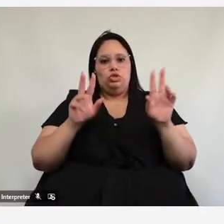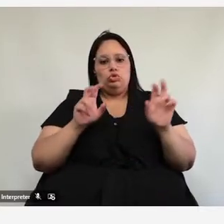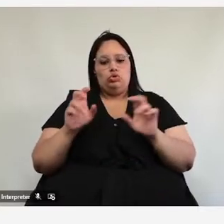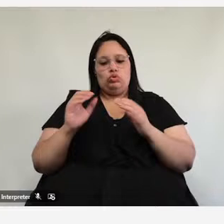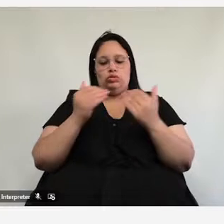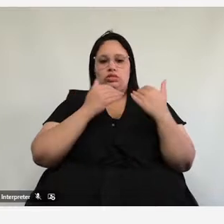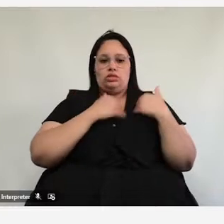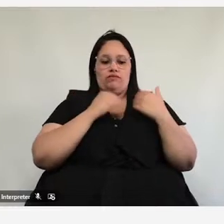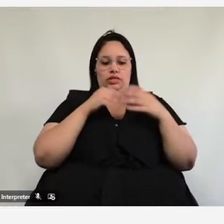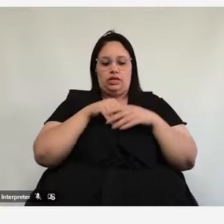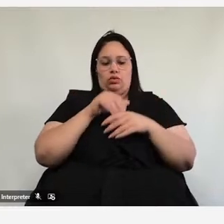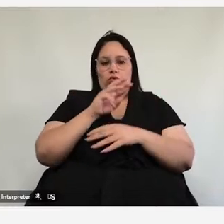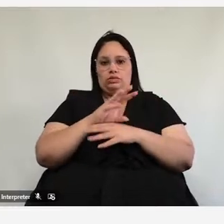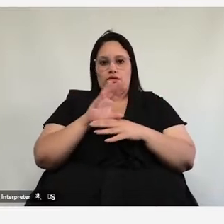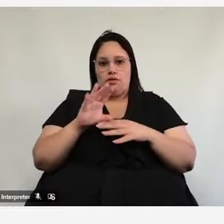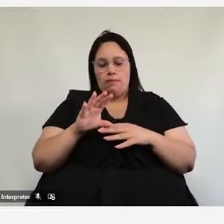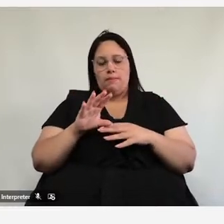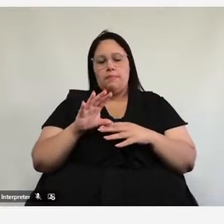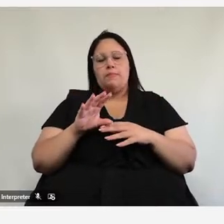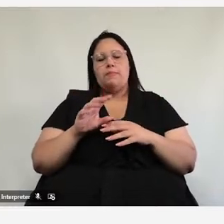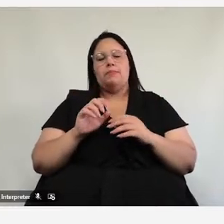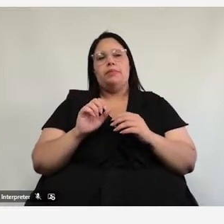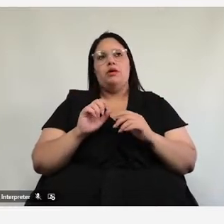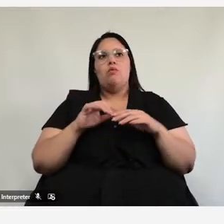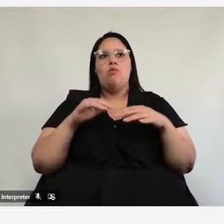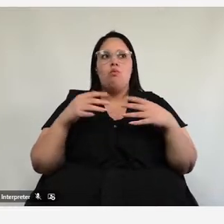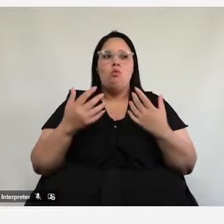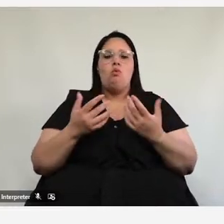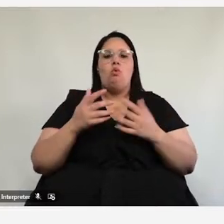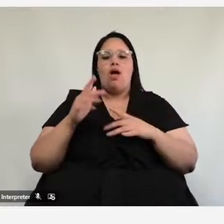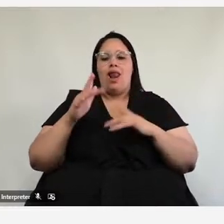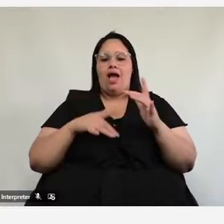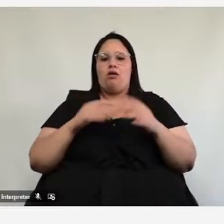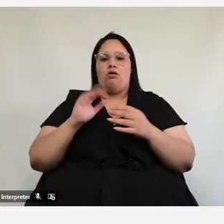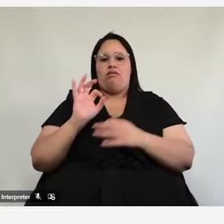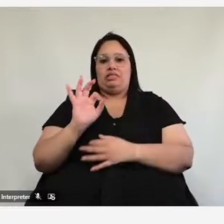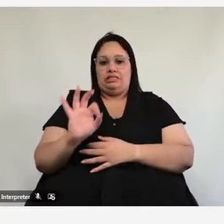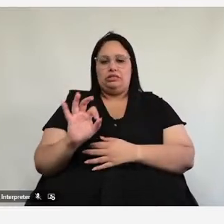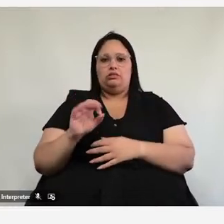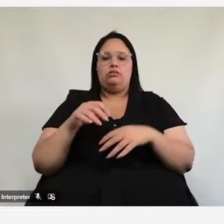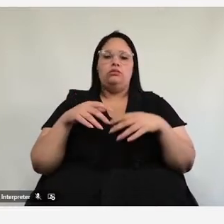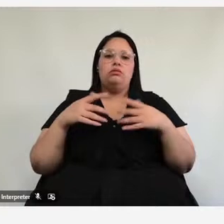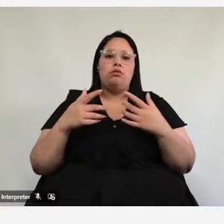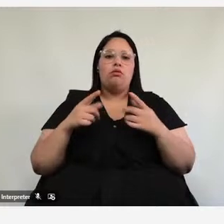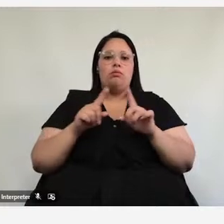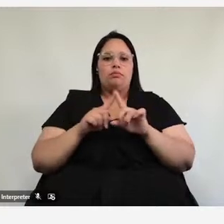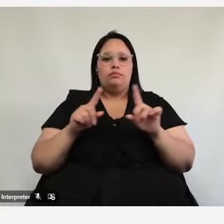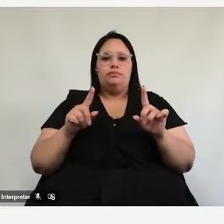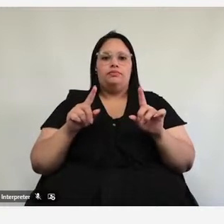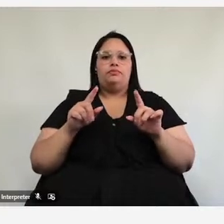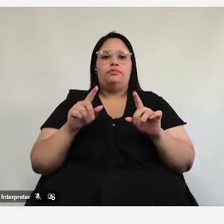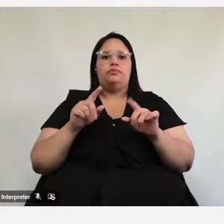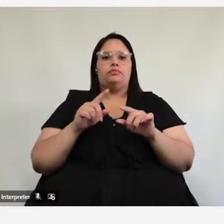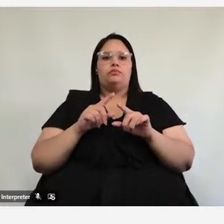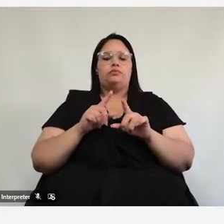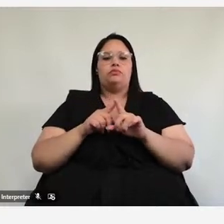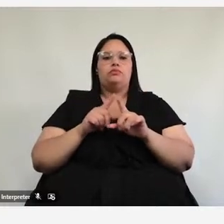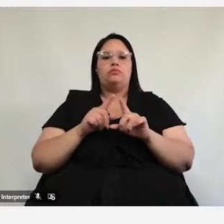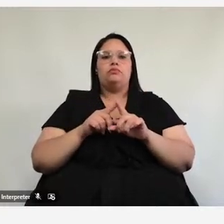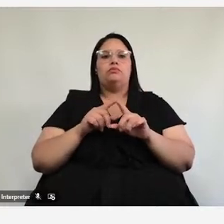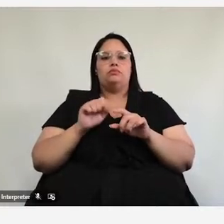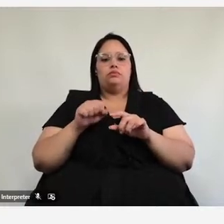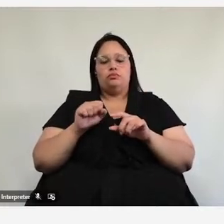the Western Cape, or lack of it, thereof which the province does not seem to be able